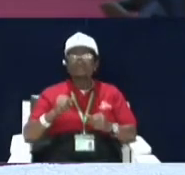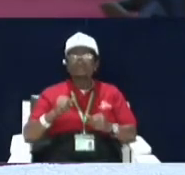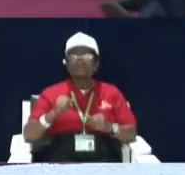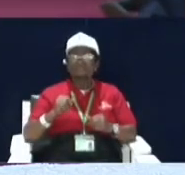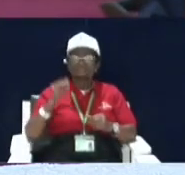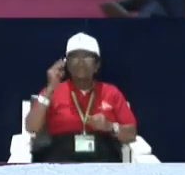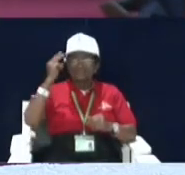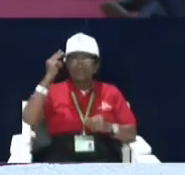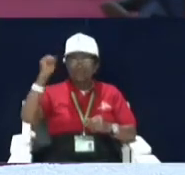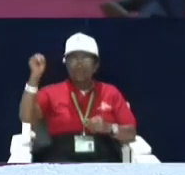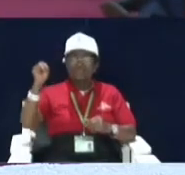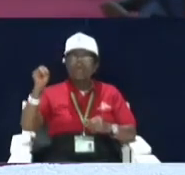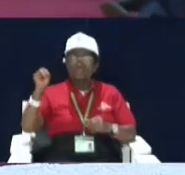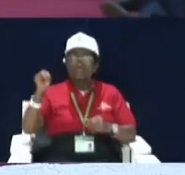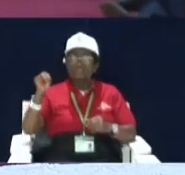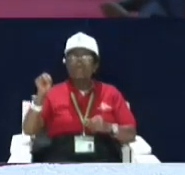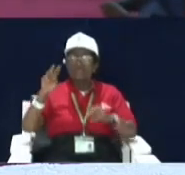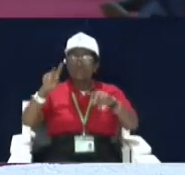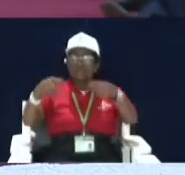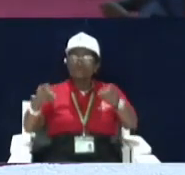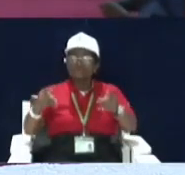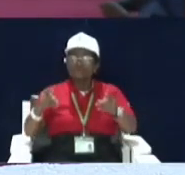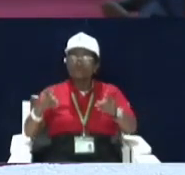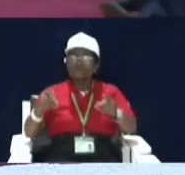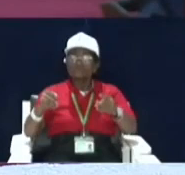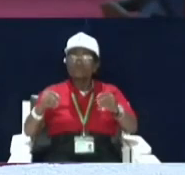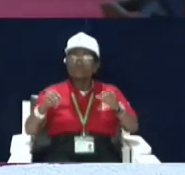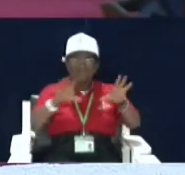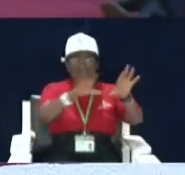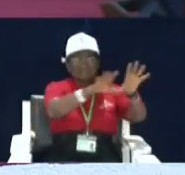Moses produced lice